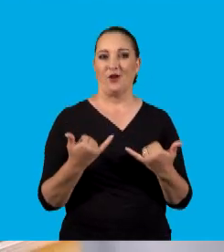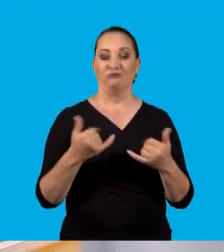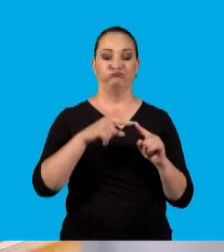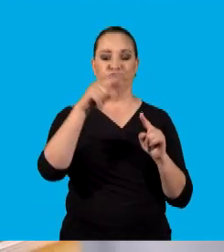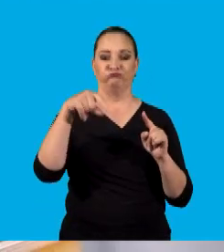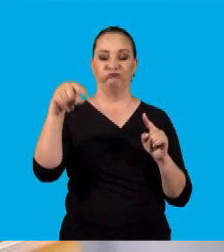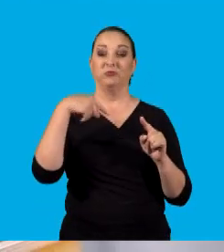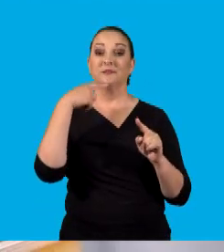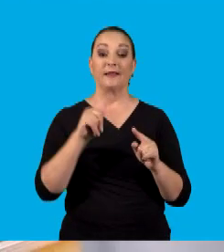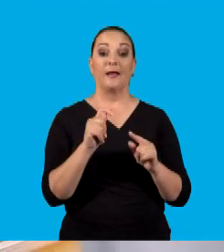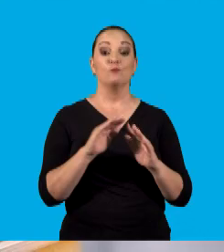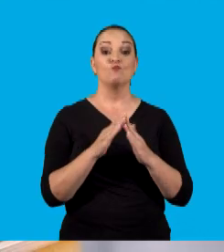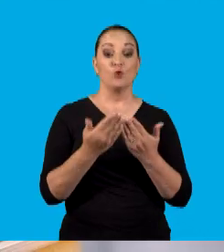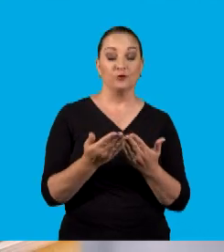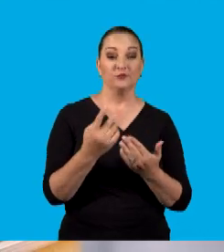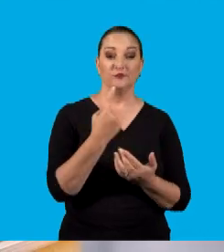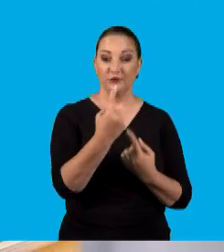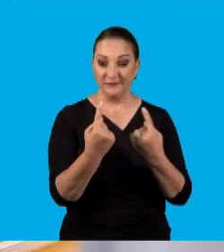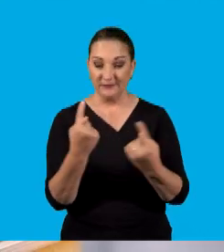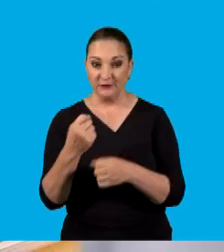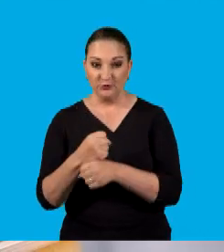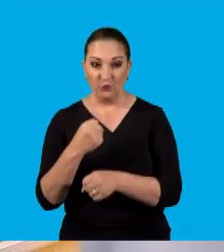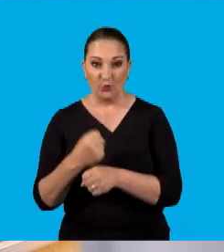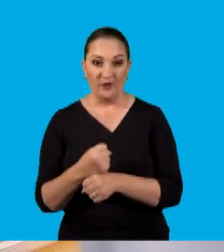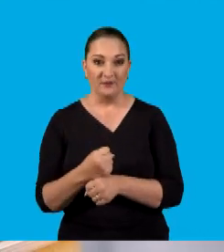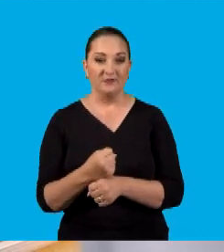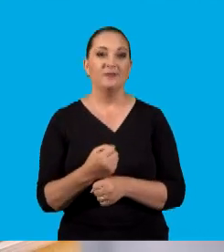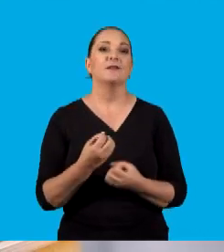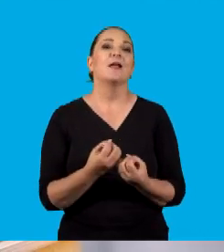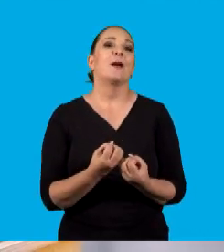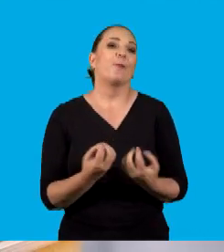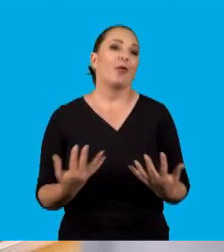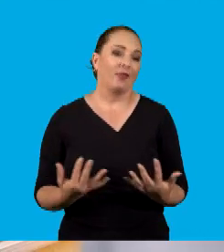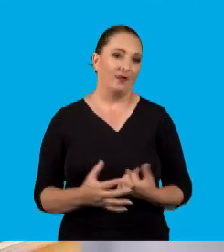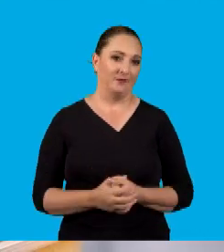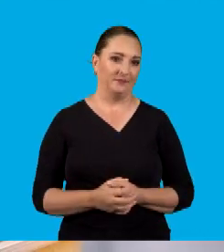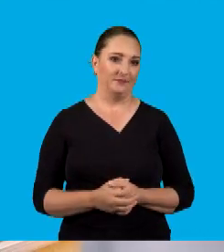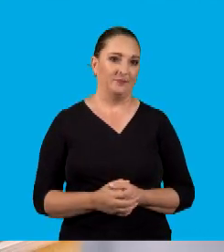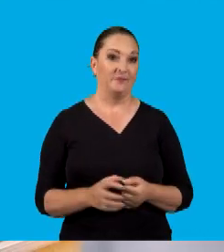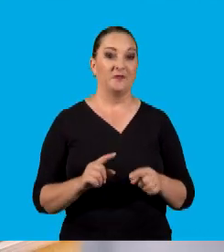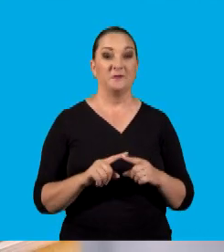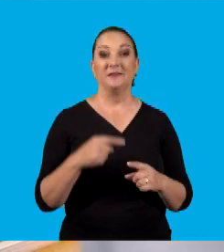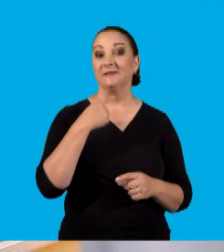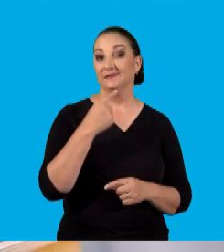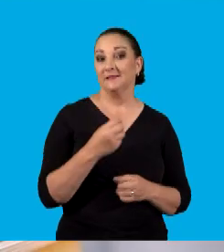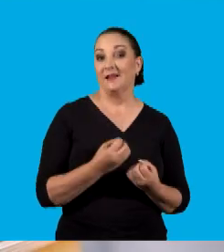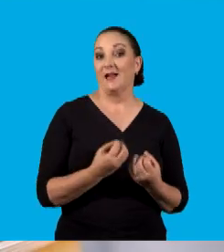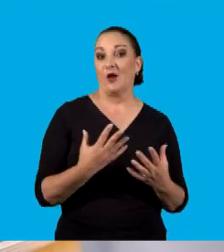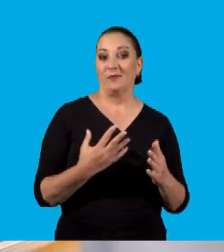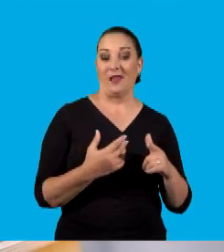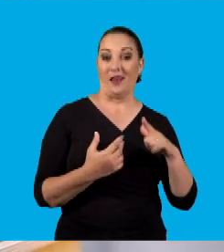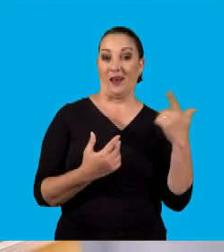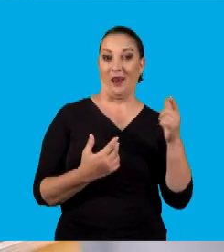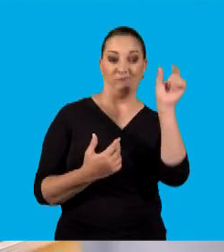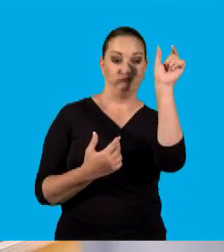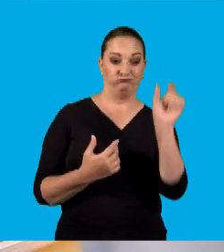grade at a certain school. Number of textbooks per grade at Bunene Secondary Schools. As we can see there,